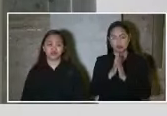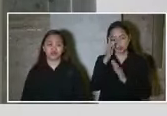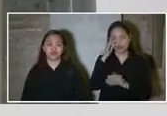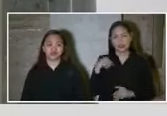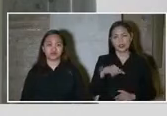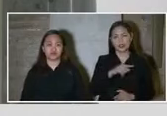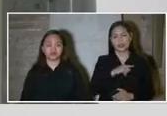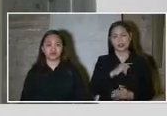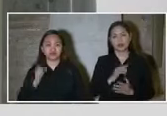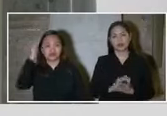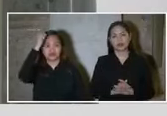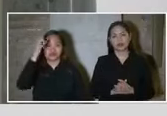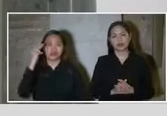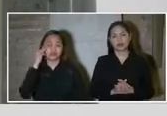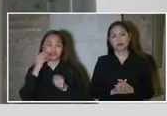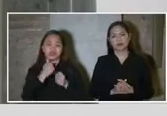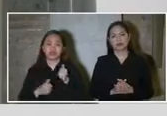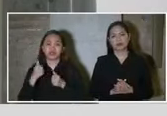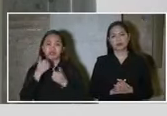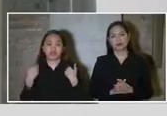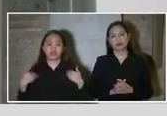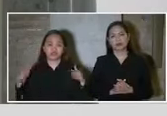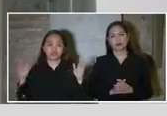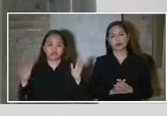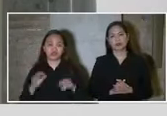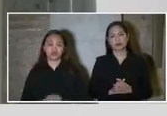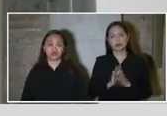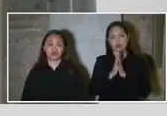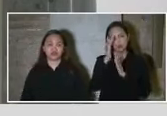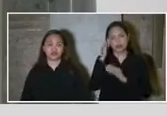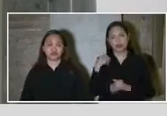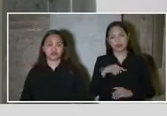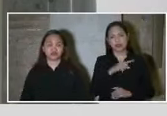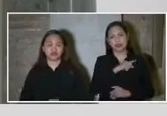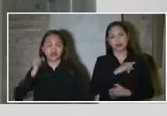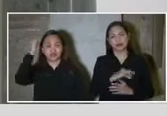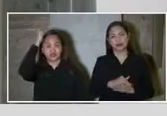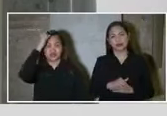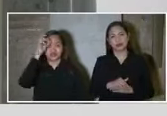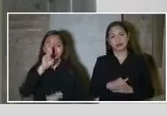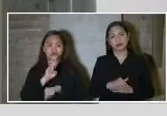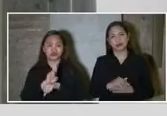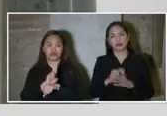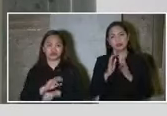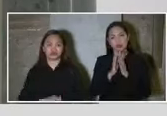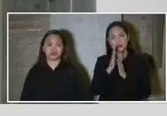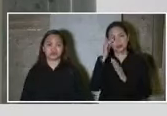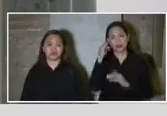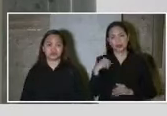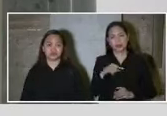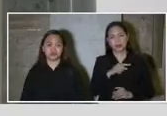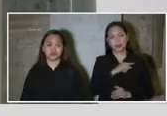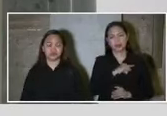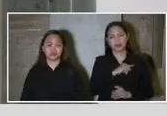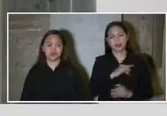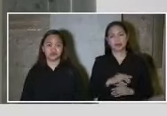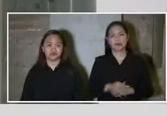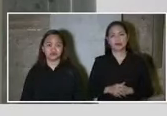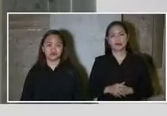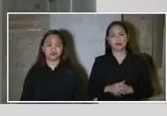Saint Michael the Archangel, pray for us. San Roque, pray for us.